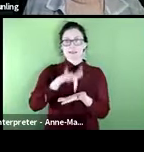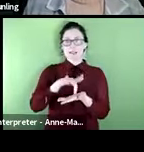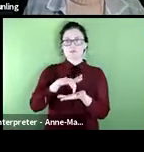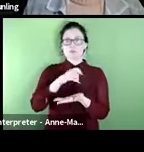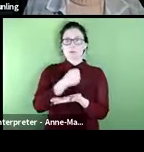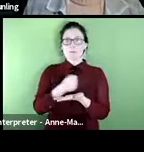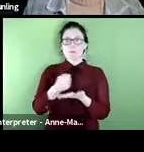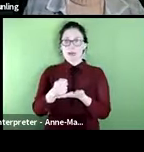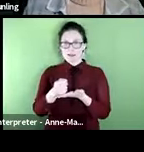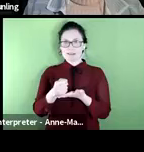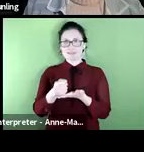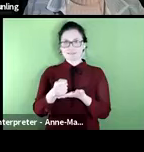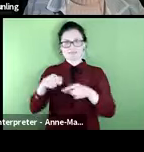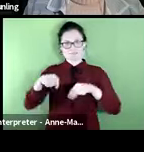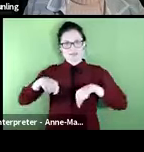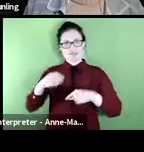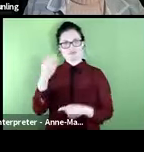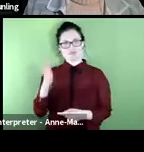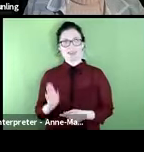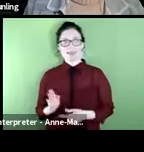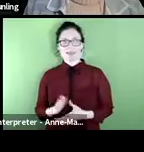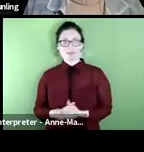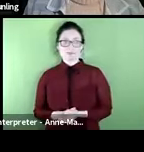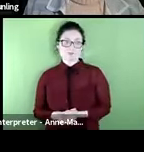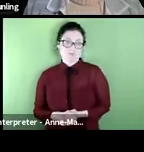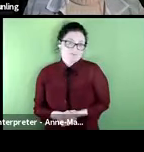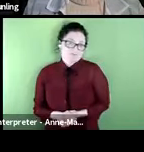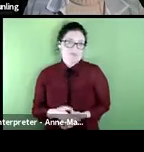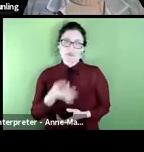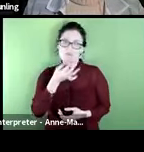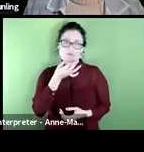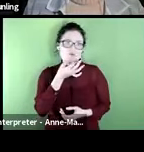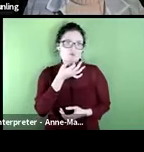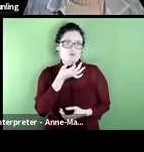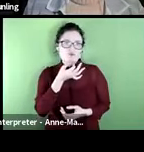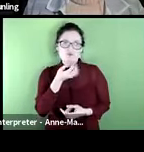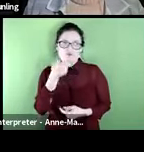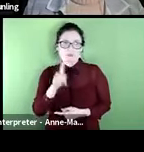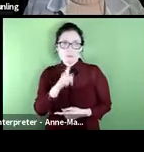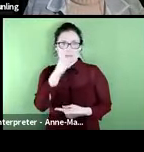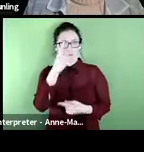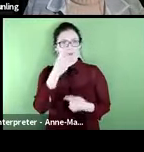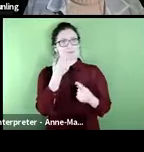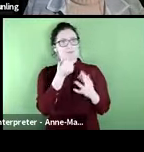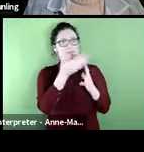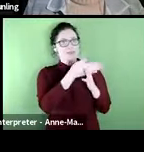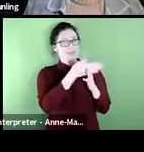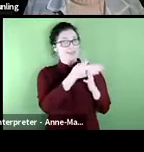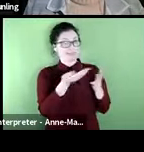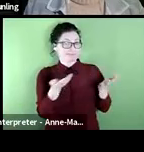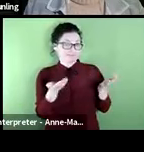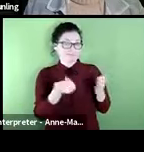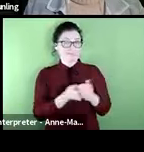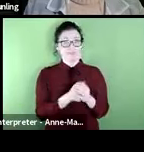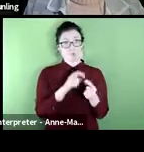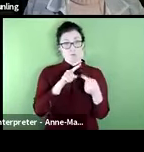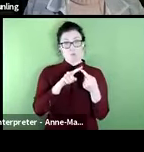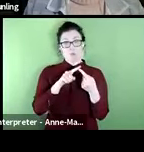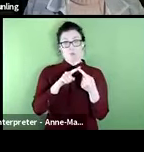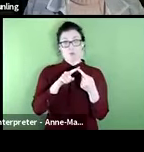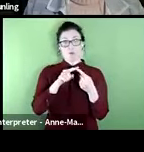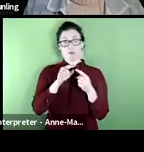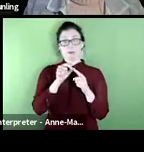Brazil, and a few people have had access to that. One of them was